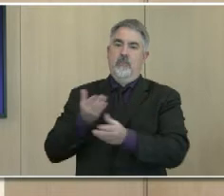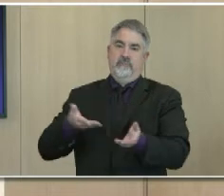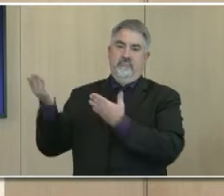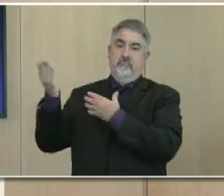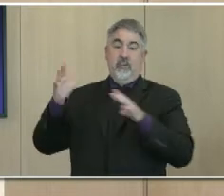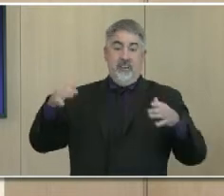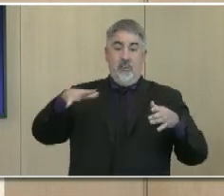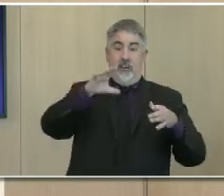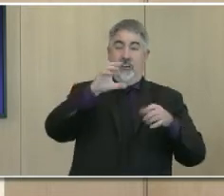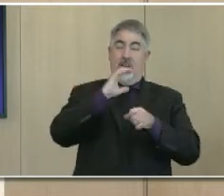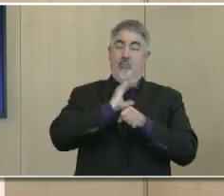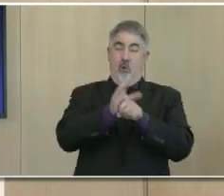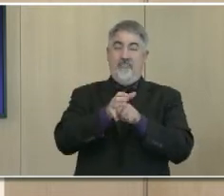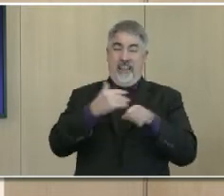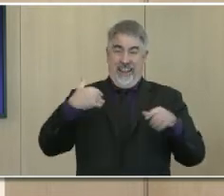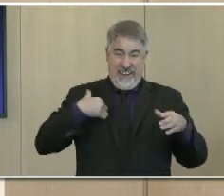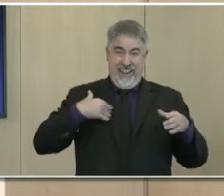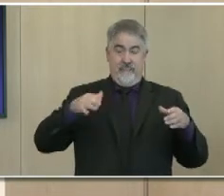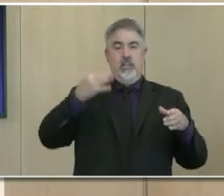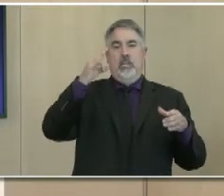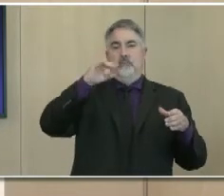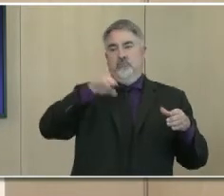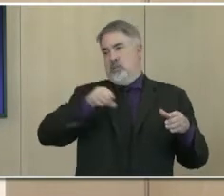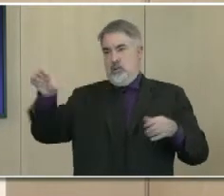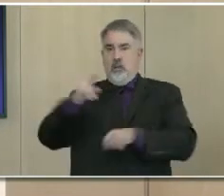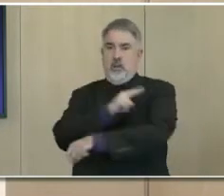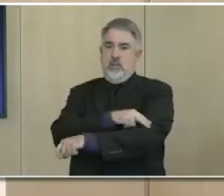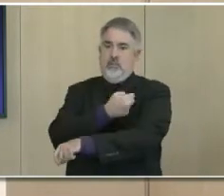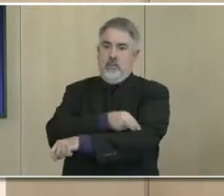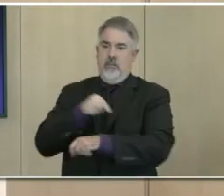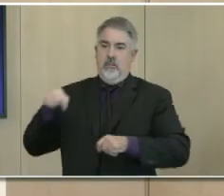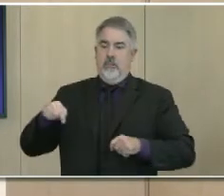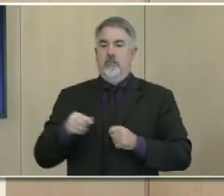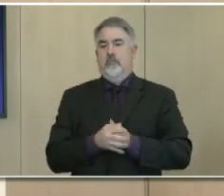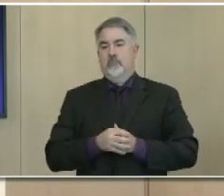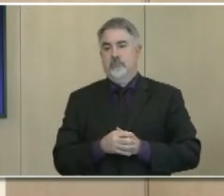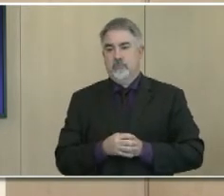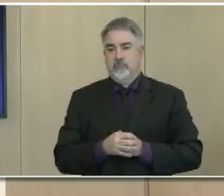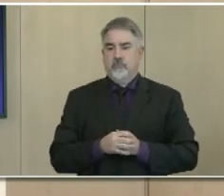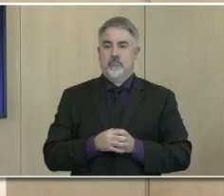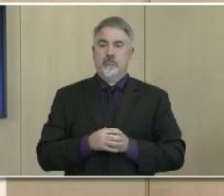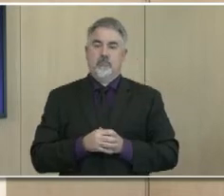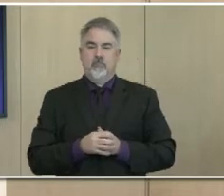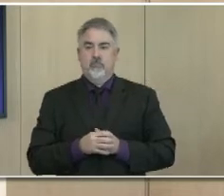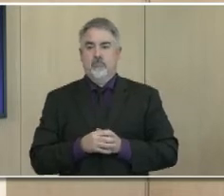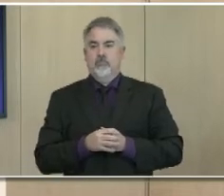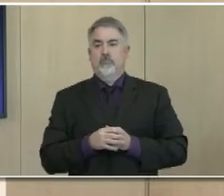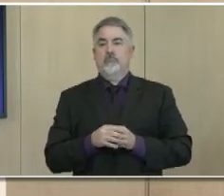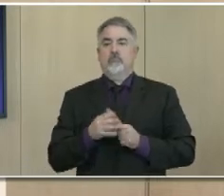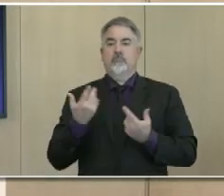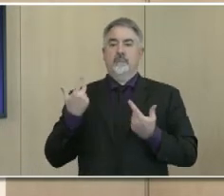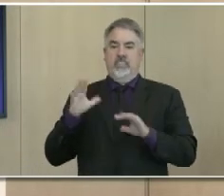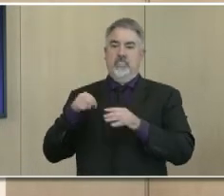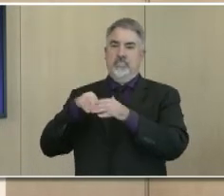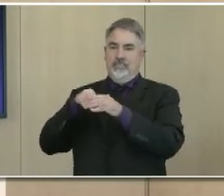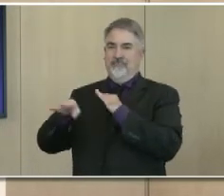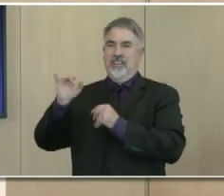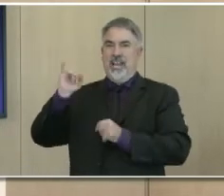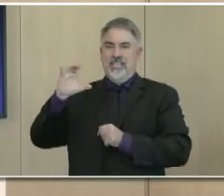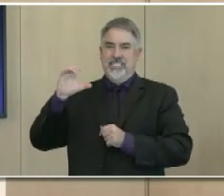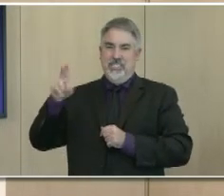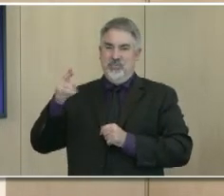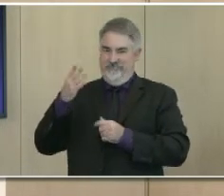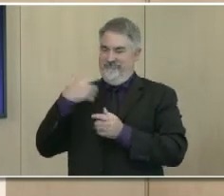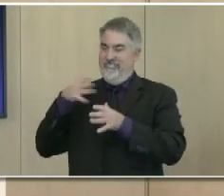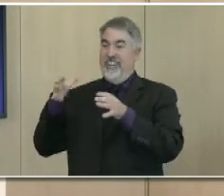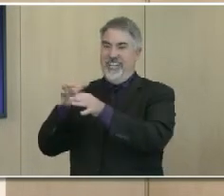85, or approximately 8% of the total number of cases, have been admitted to the ICU. And as a